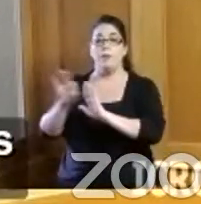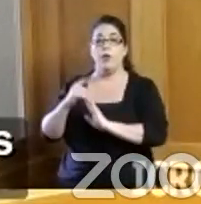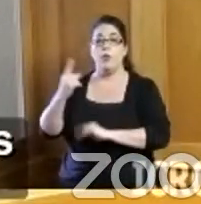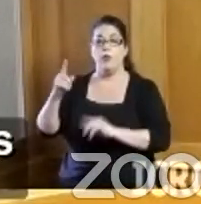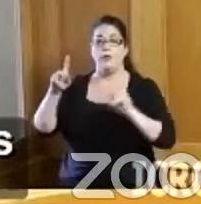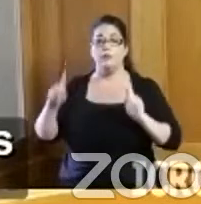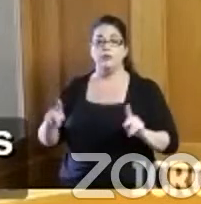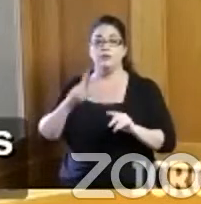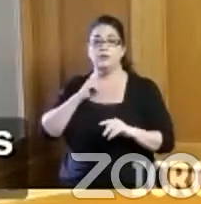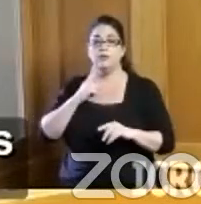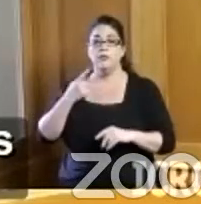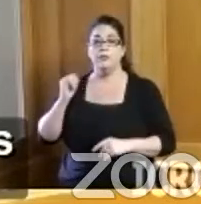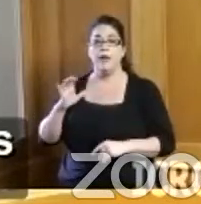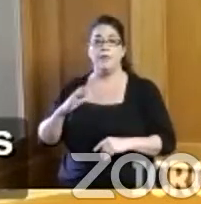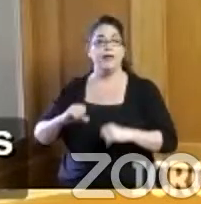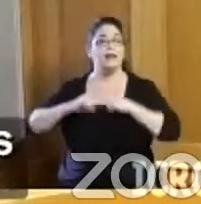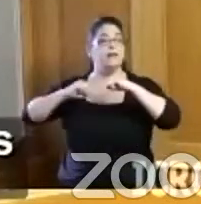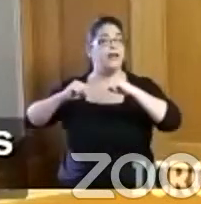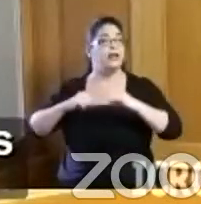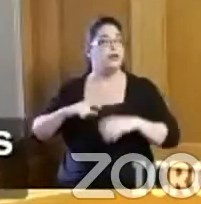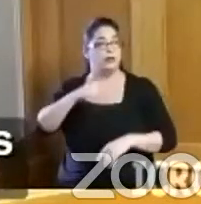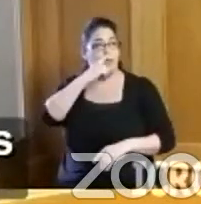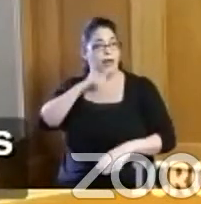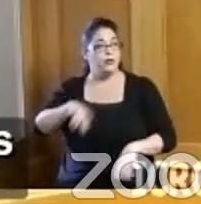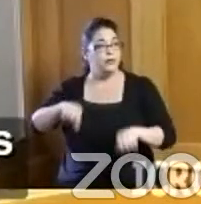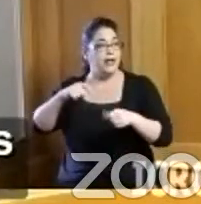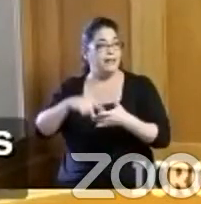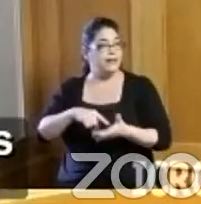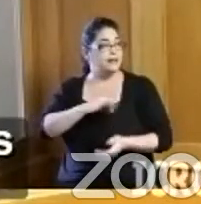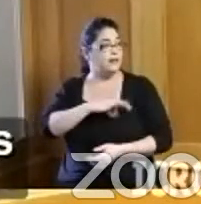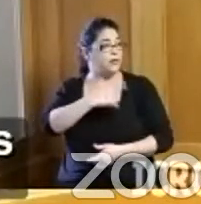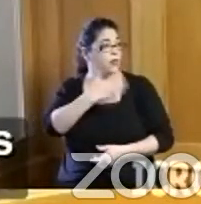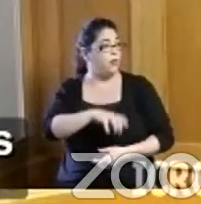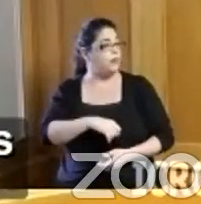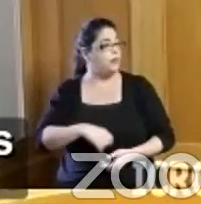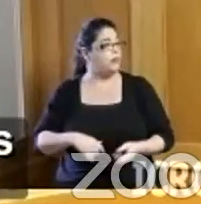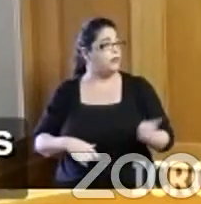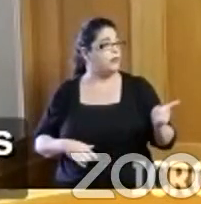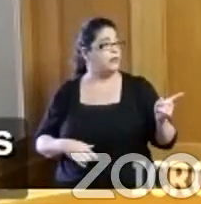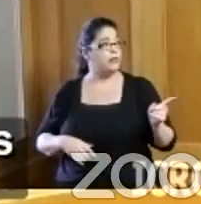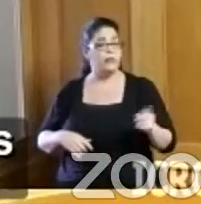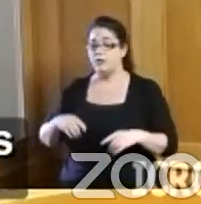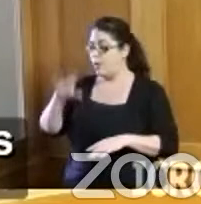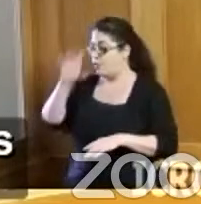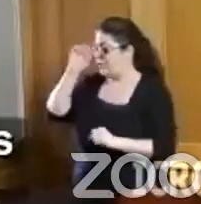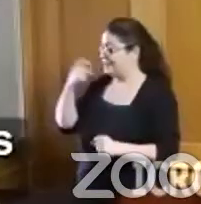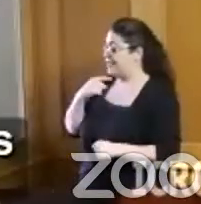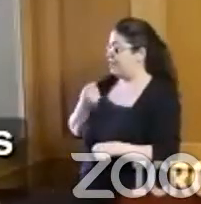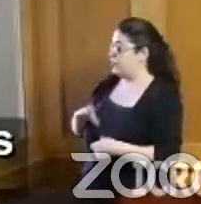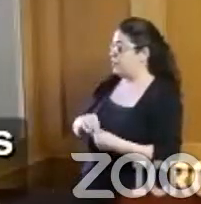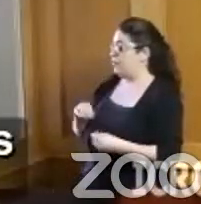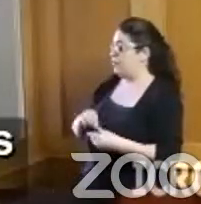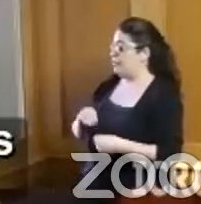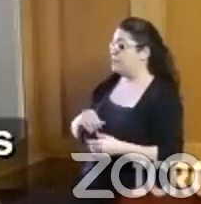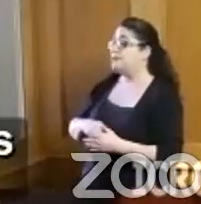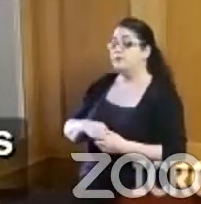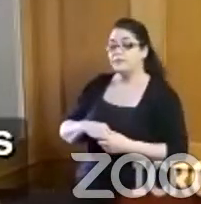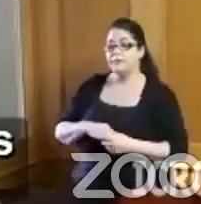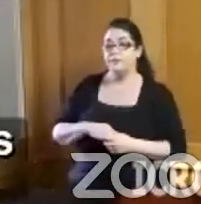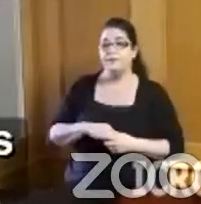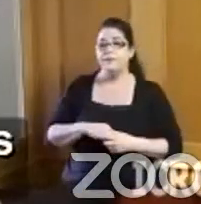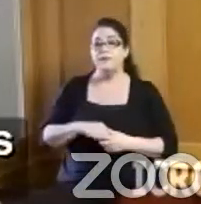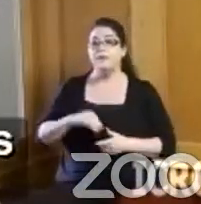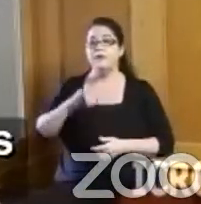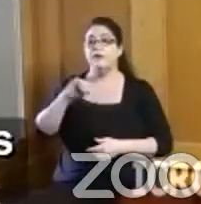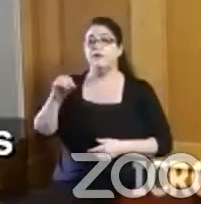Public Defender Commission. I'm happy to take this one, Madam President, unless you wanted to. Sure. I think I'll just say a couple words. It goes into